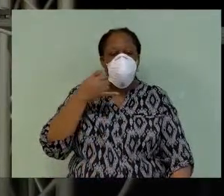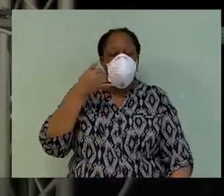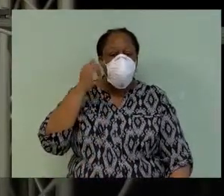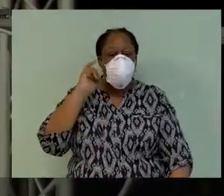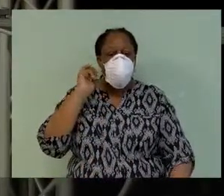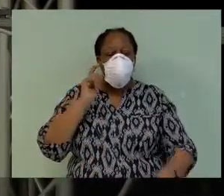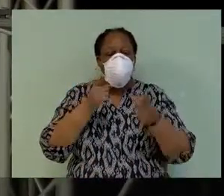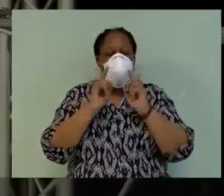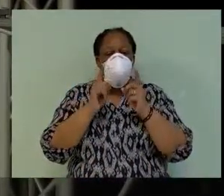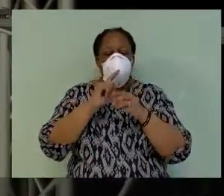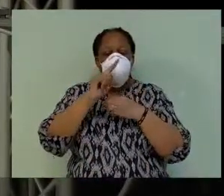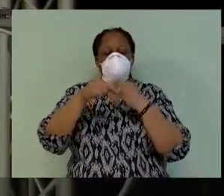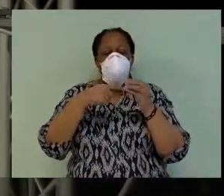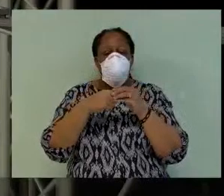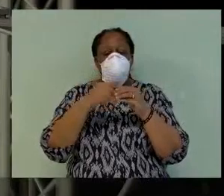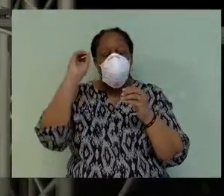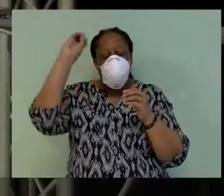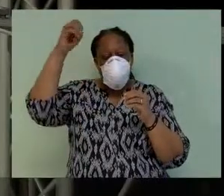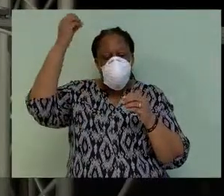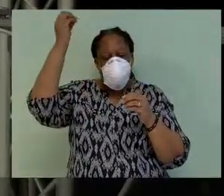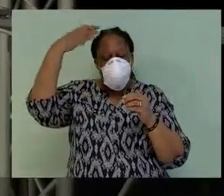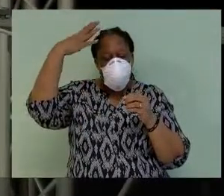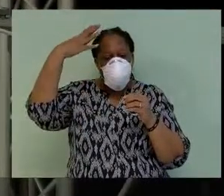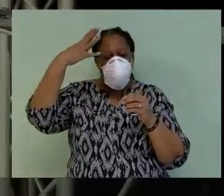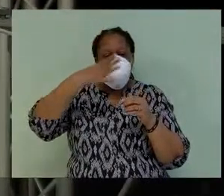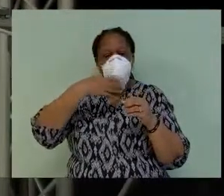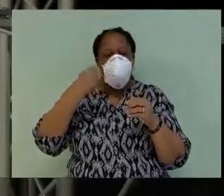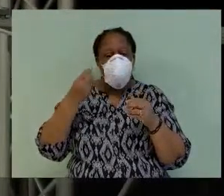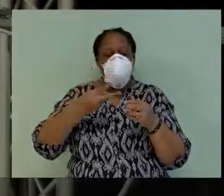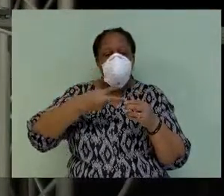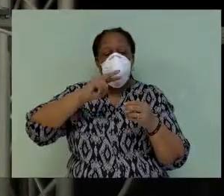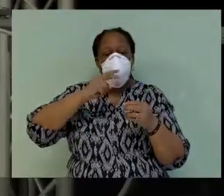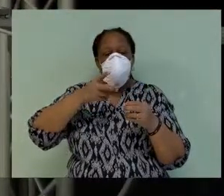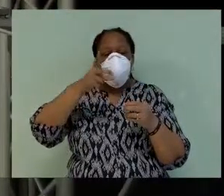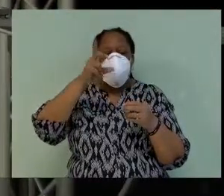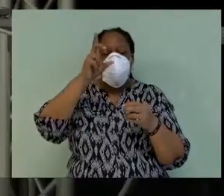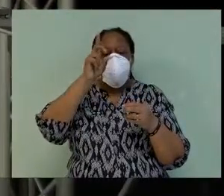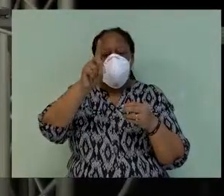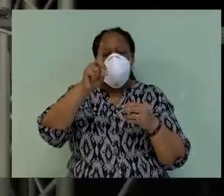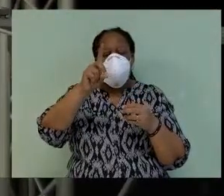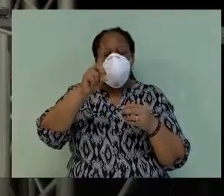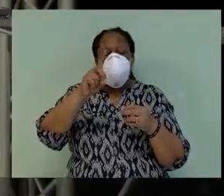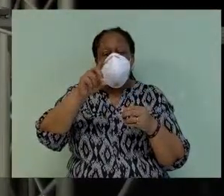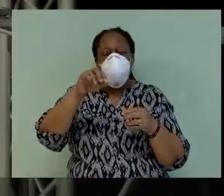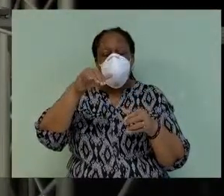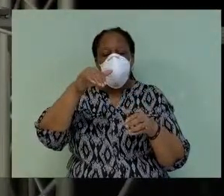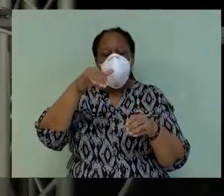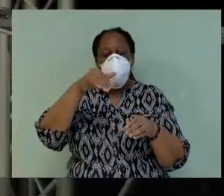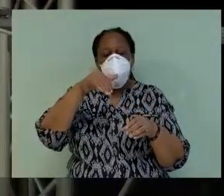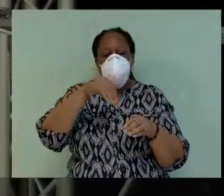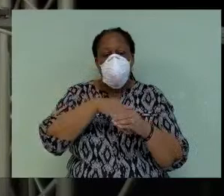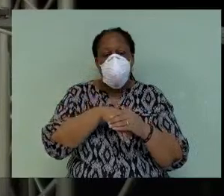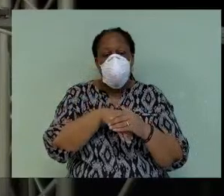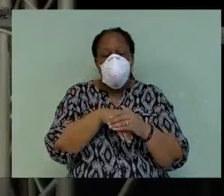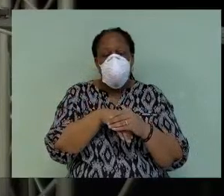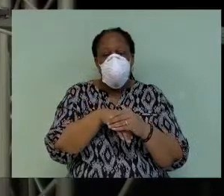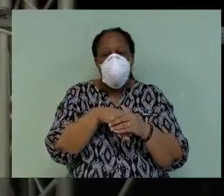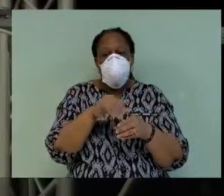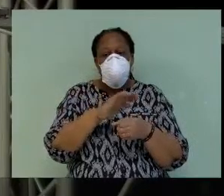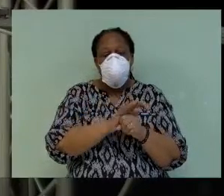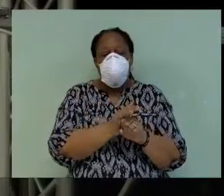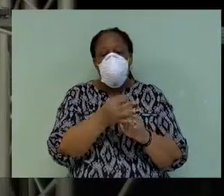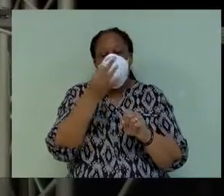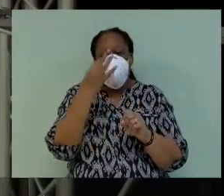of the importance of sunlight and vitamin D levels and COVID-19